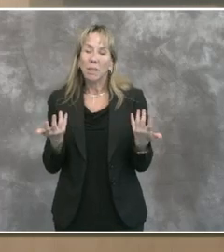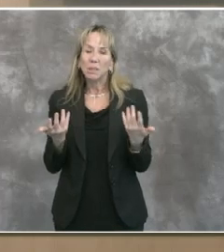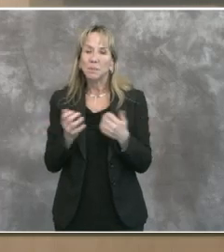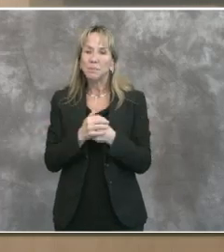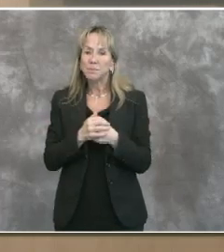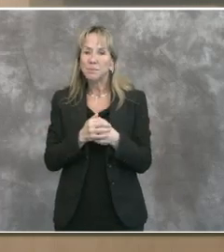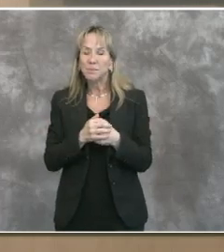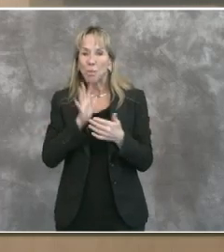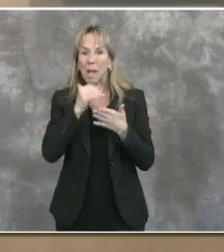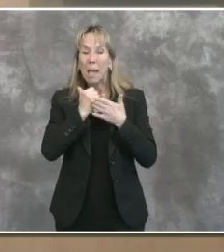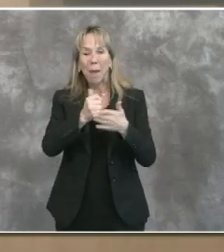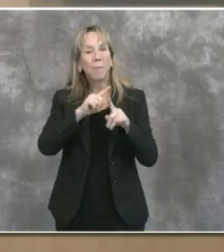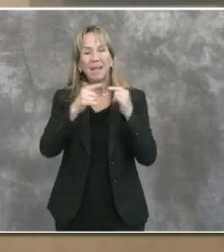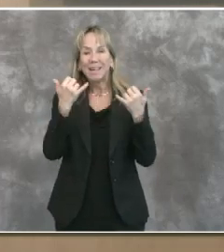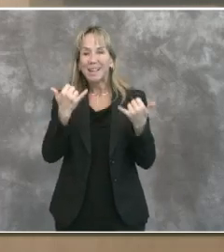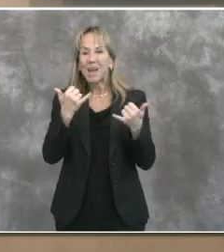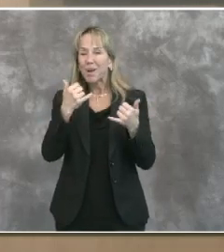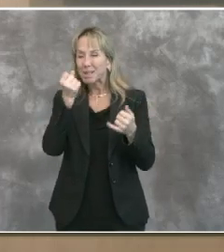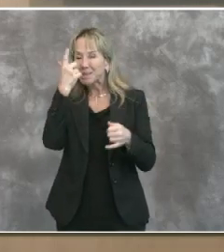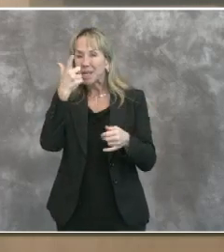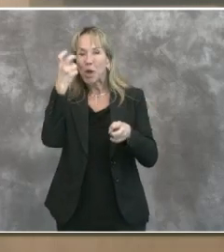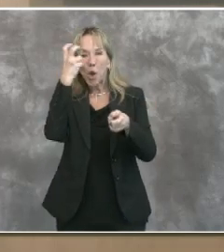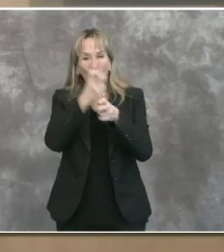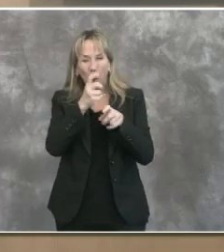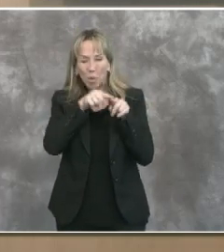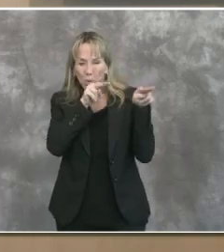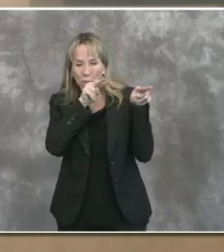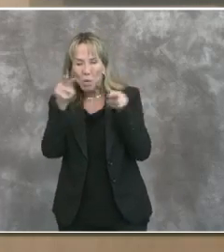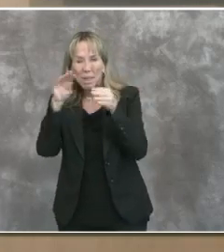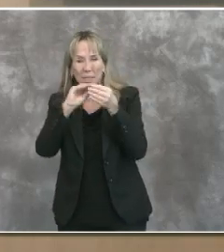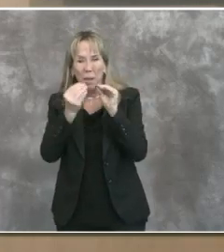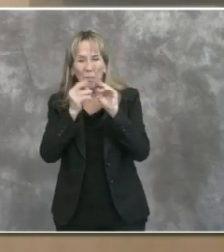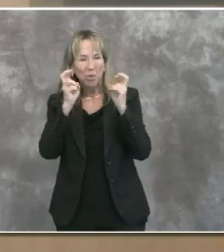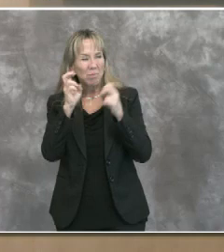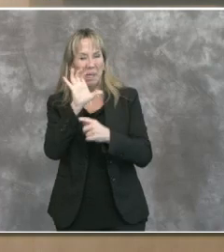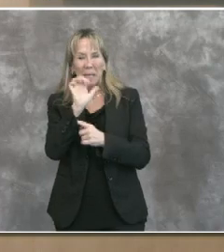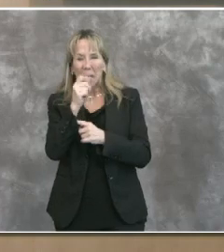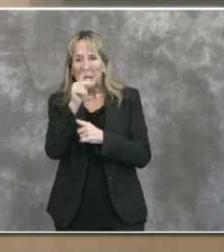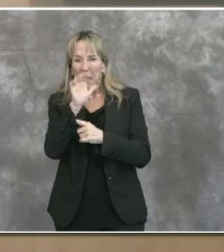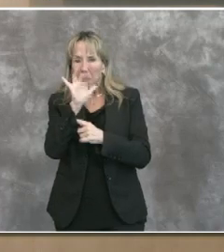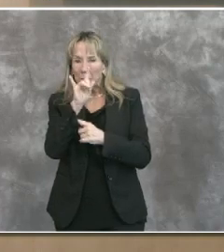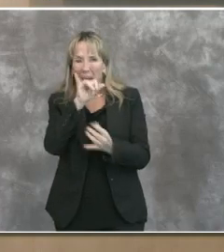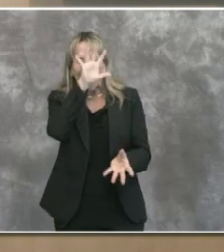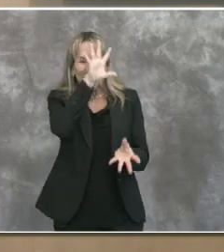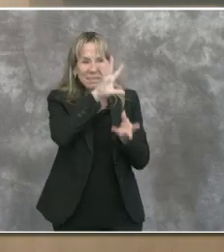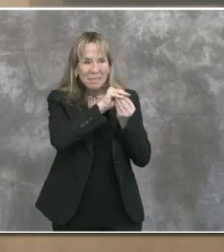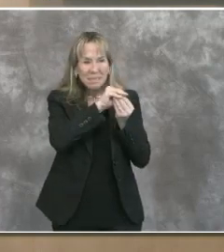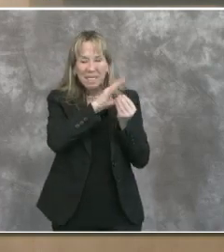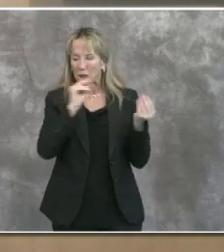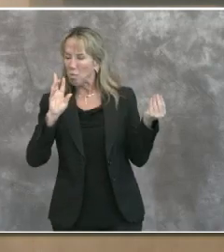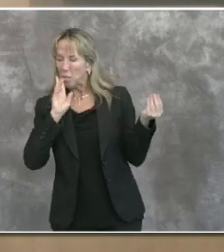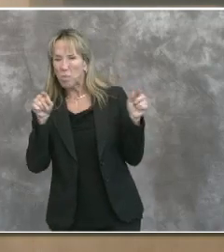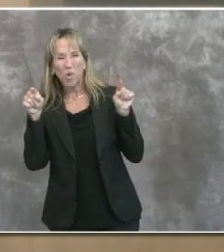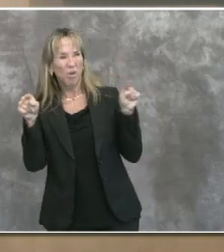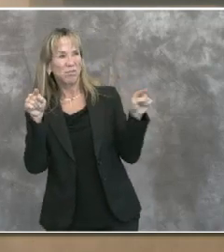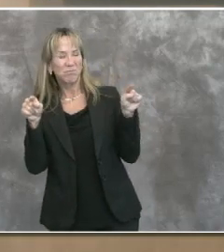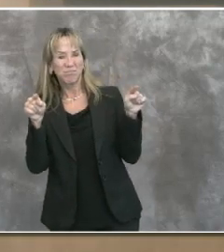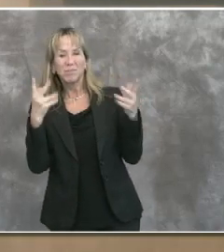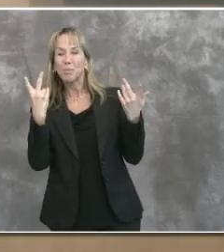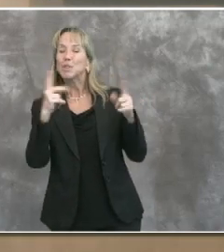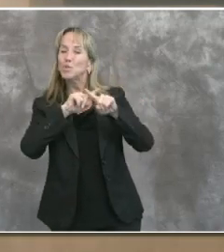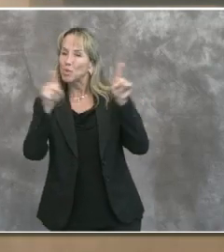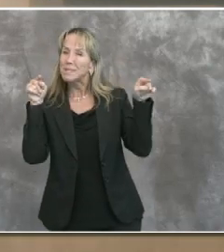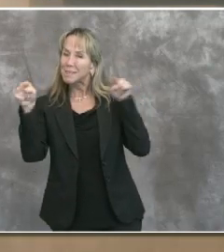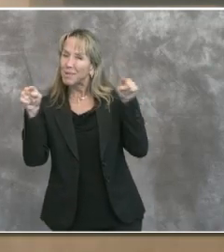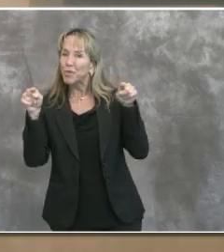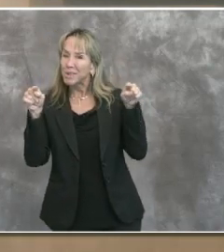hard to look at the numbers and kind of follow a capacity versus reports. Those are two different things, and I think that may be